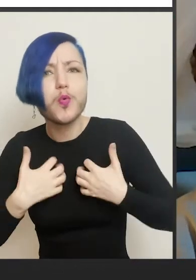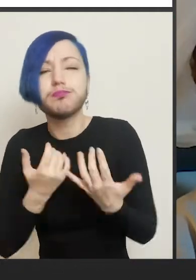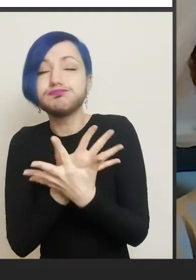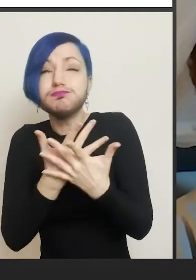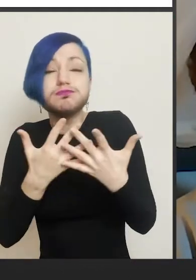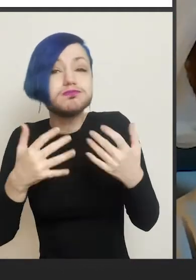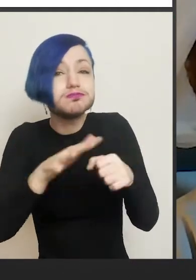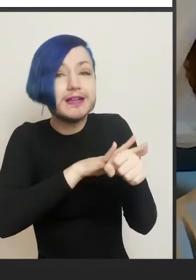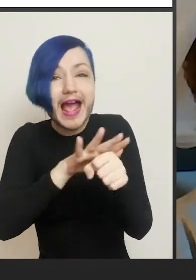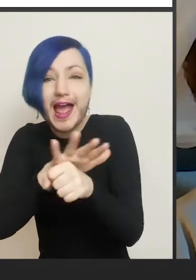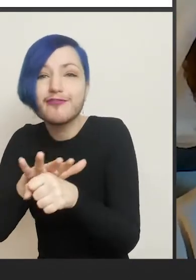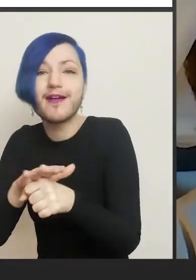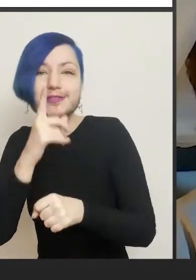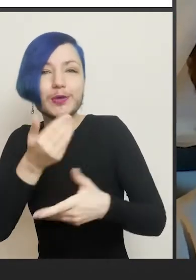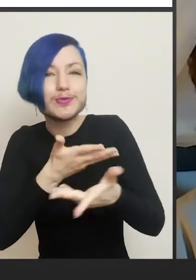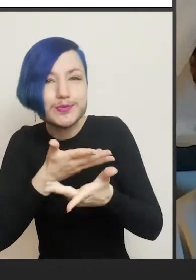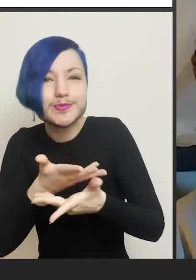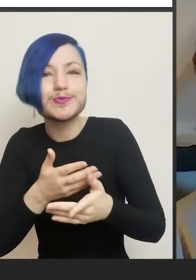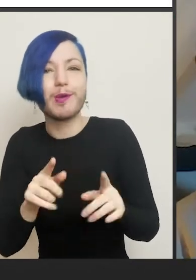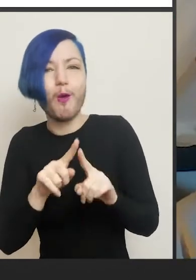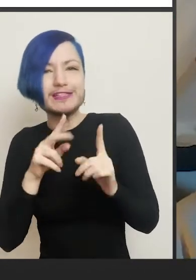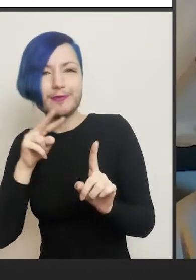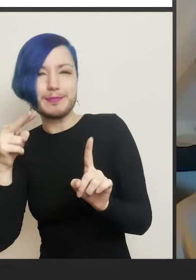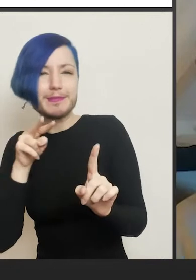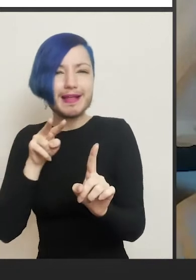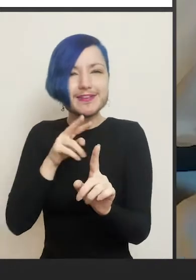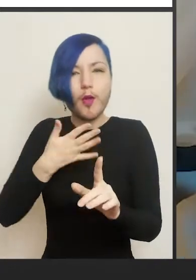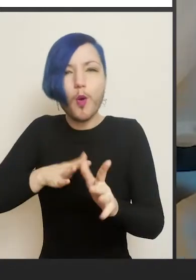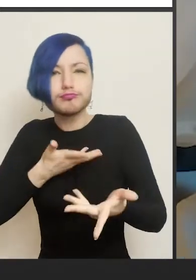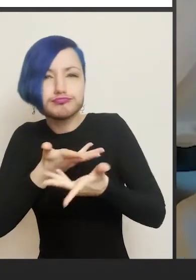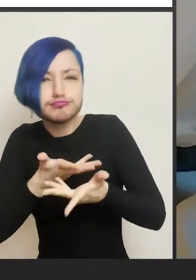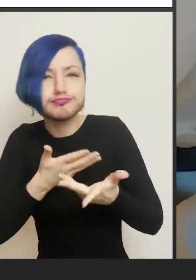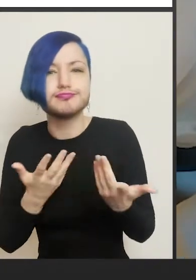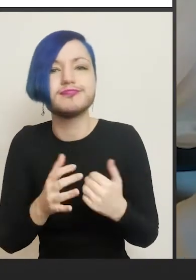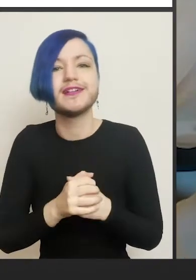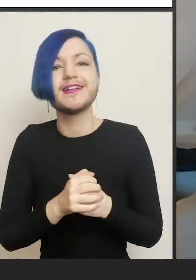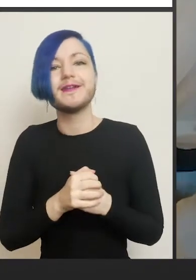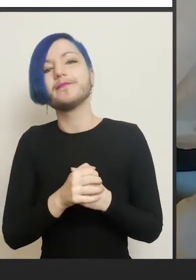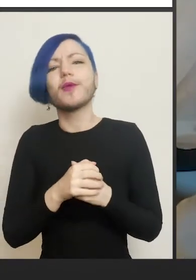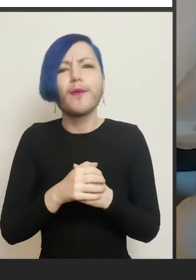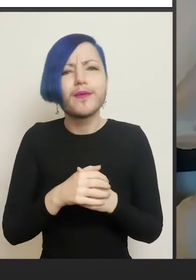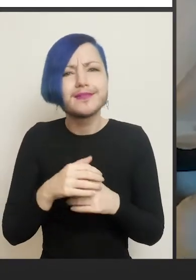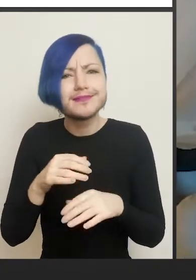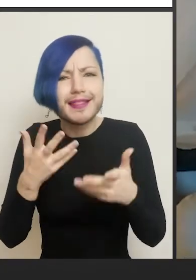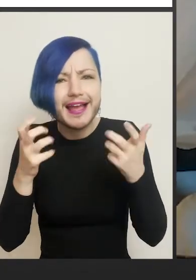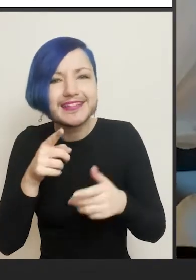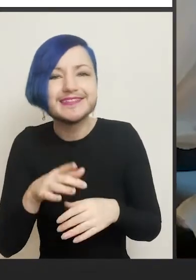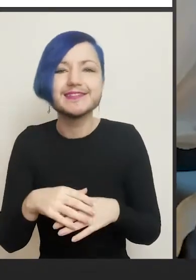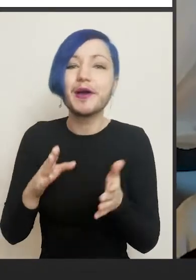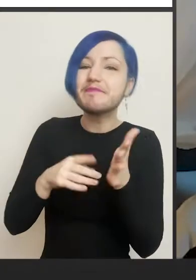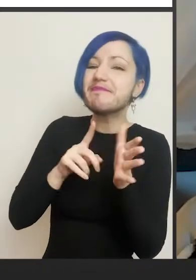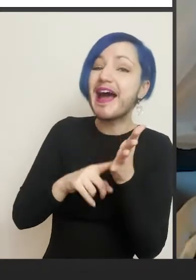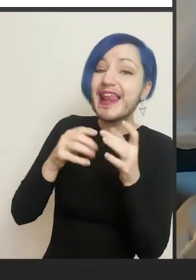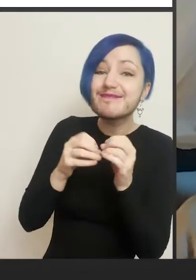many areas and little kind of angles that I want to understand about you. One of the This pets. is